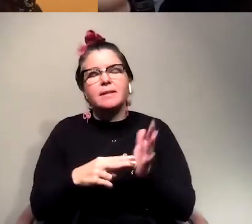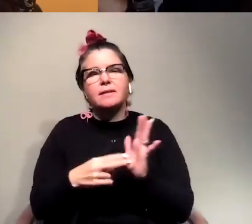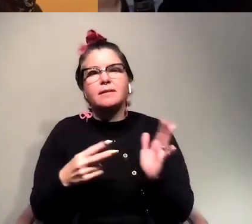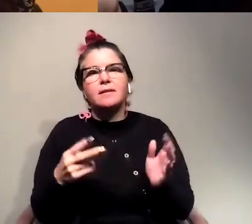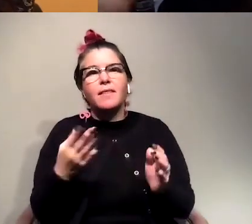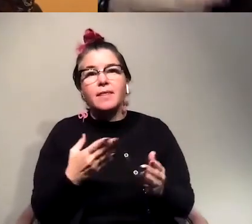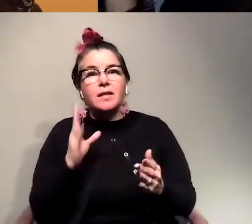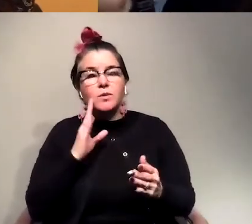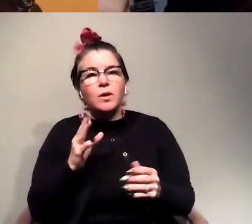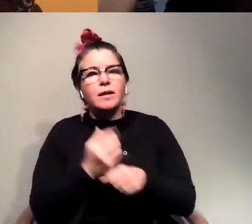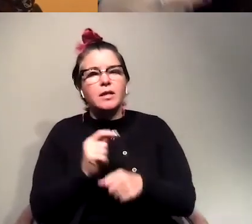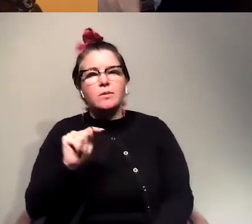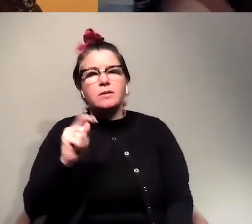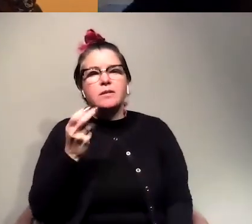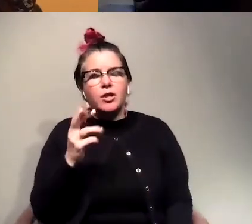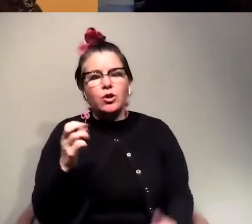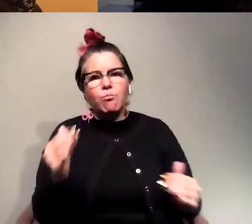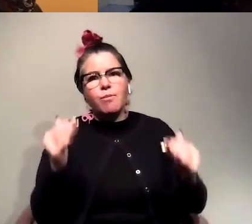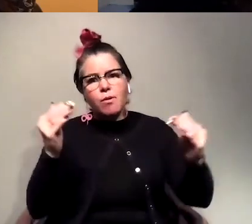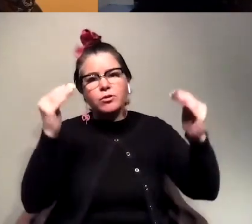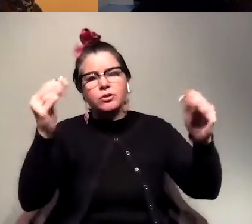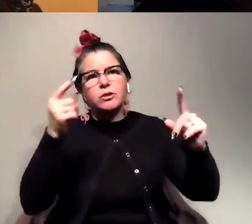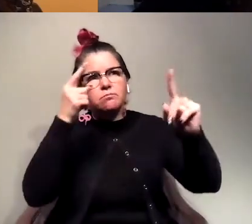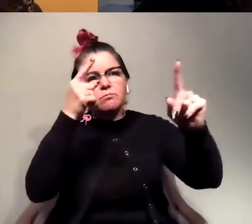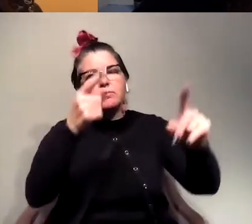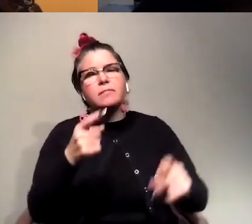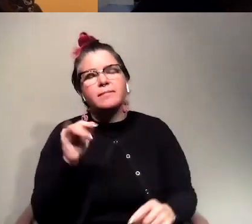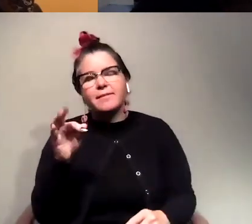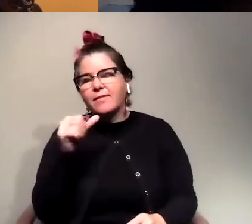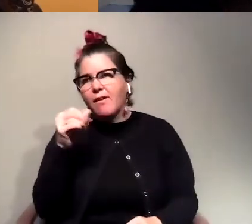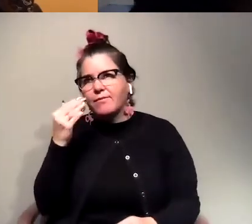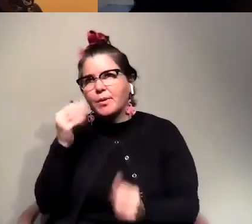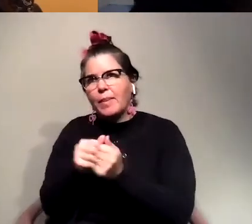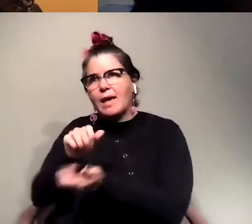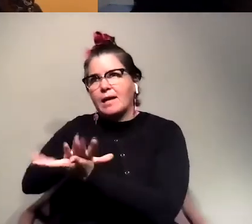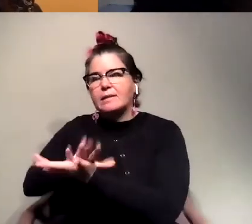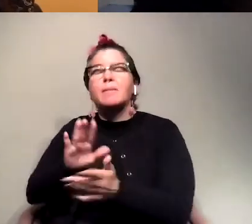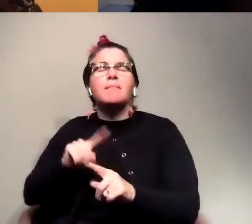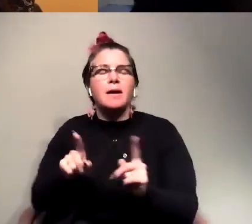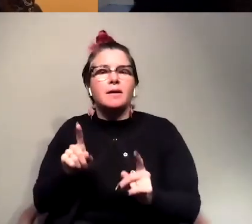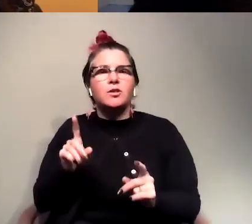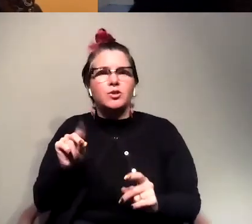you tenure and promotions and all that kind of thing, for folks who aren't familiar with academia, just